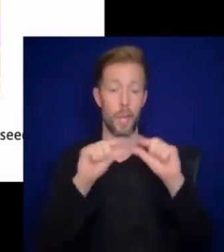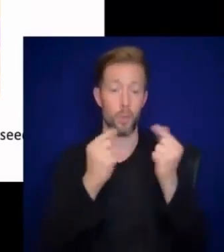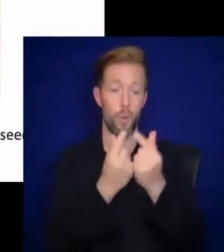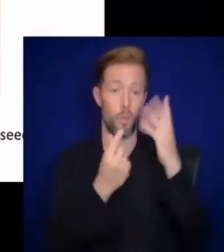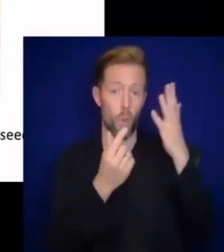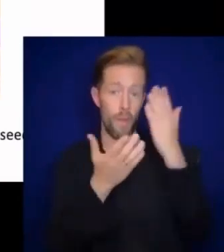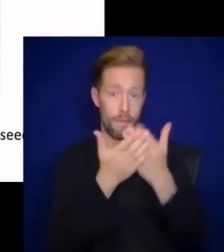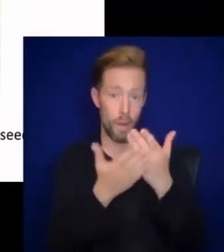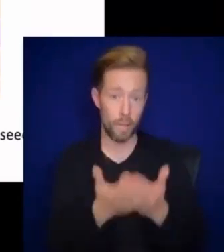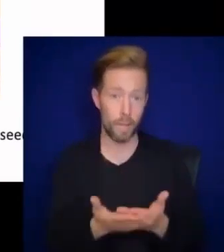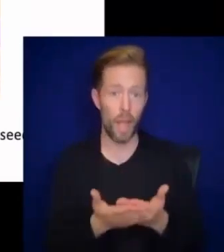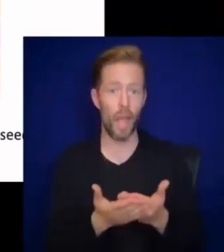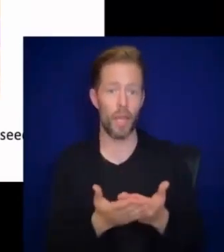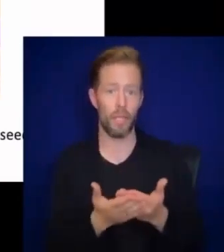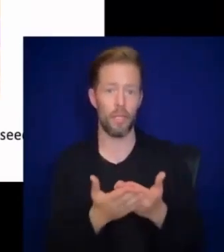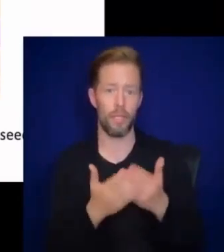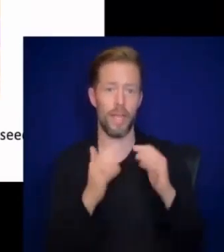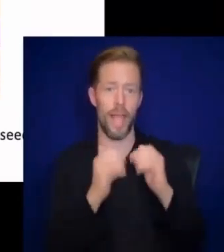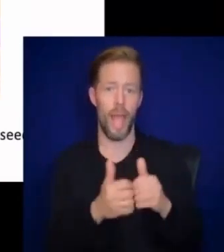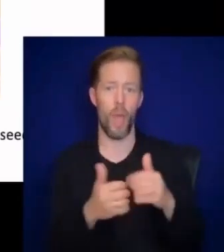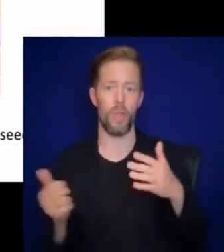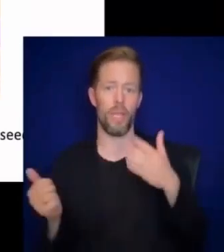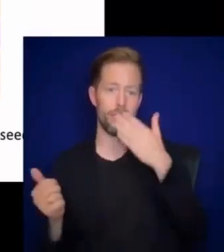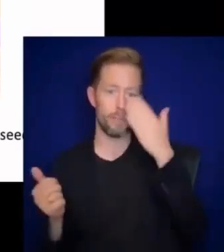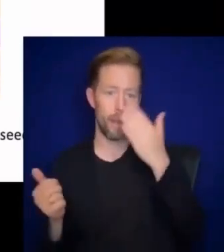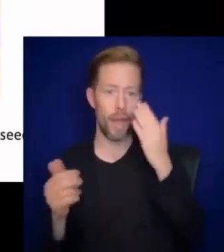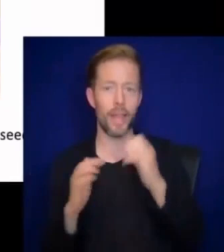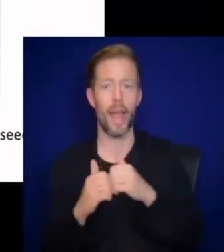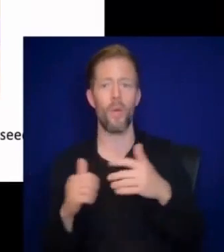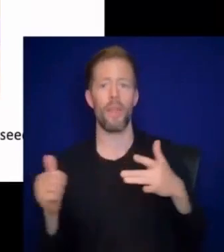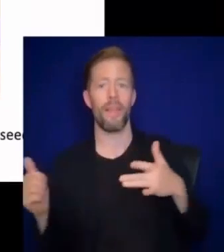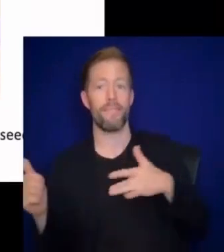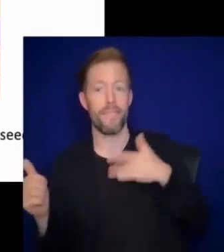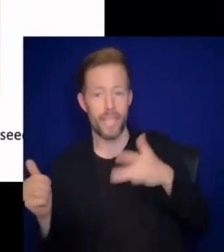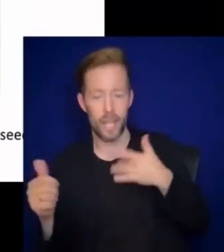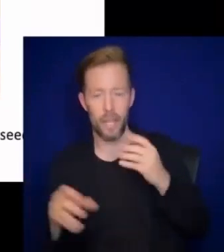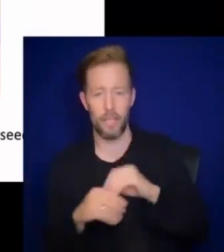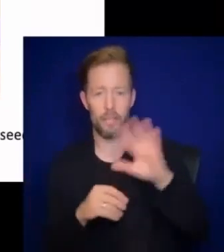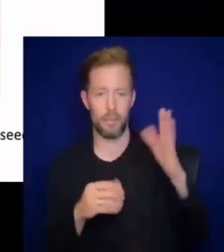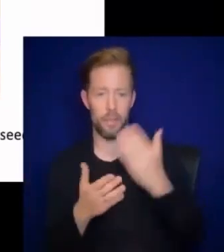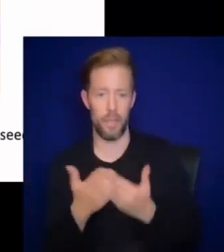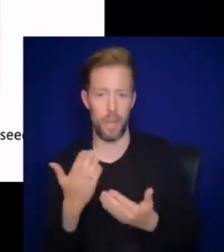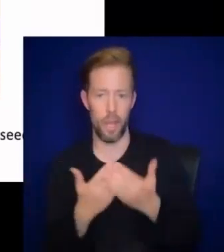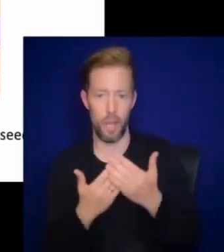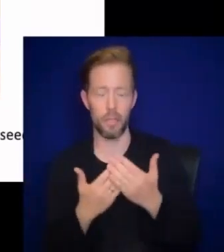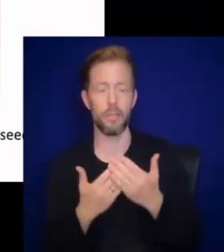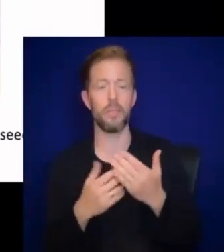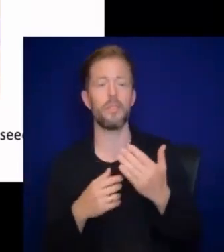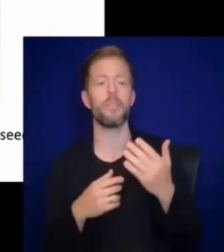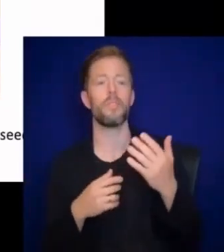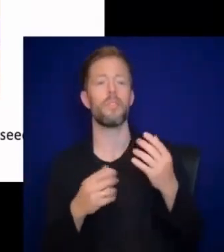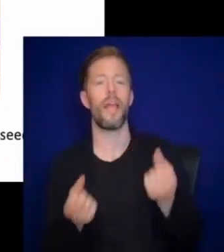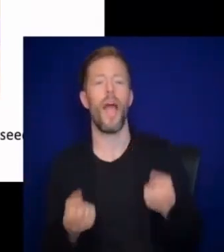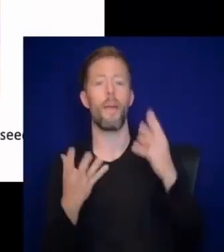groups are going to verify what are these pumpkins, how they smell, how they feel in your hands, how many seeds